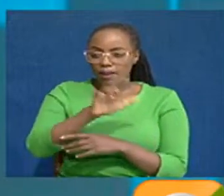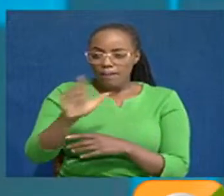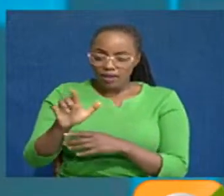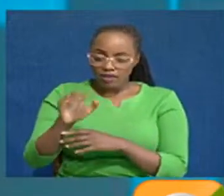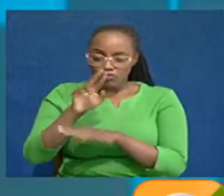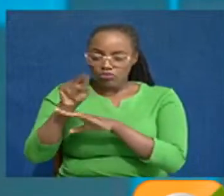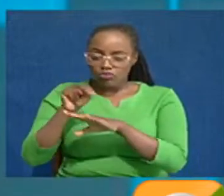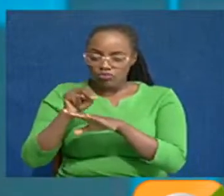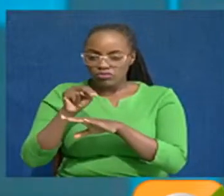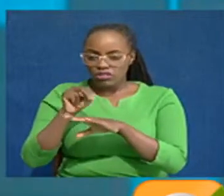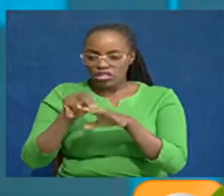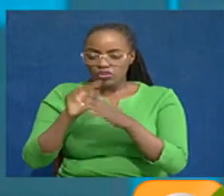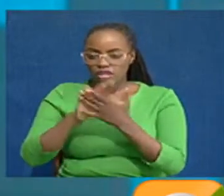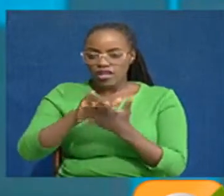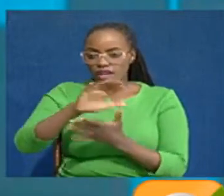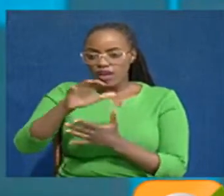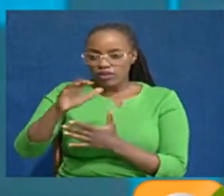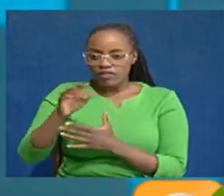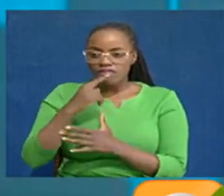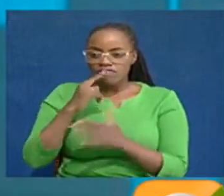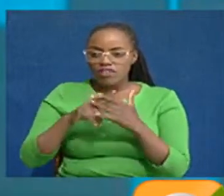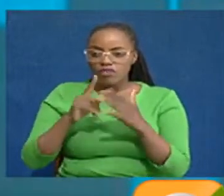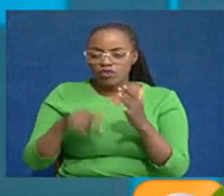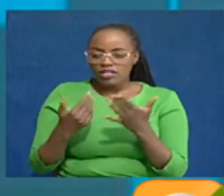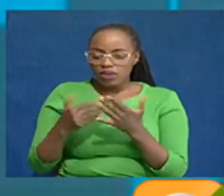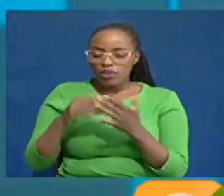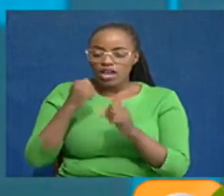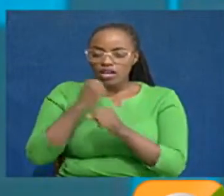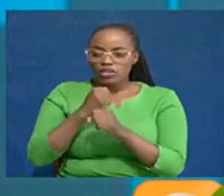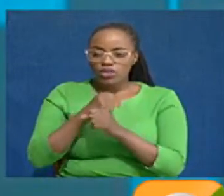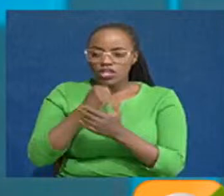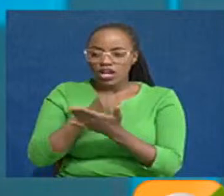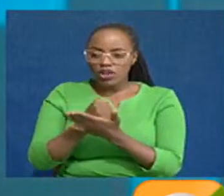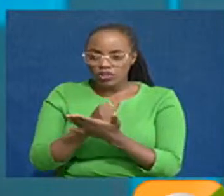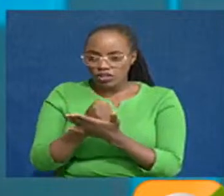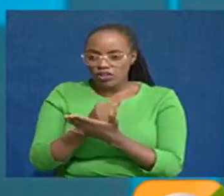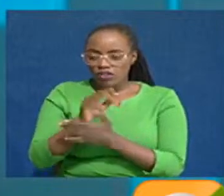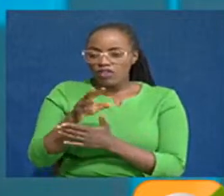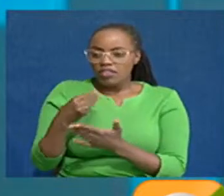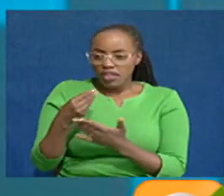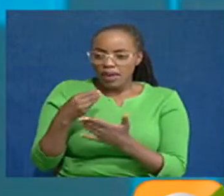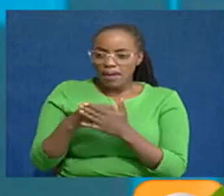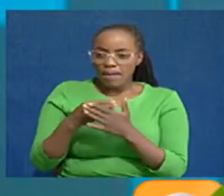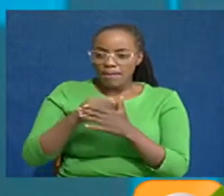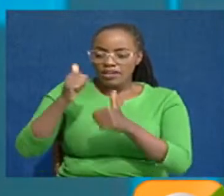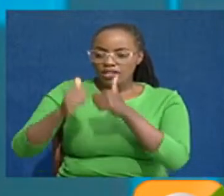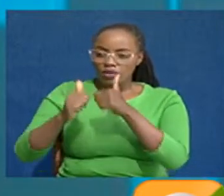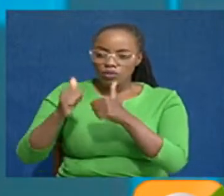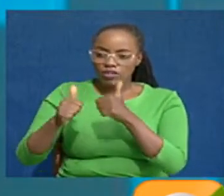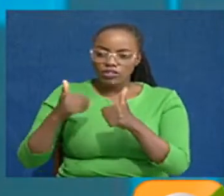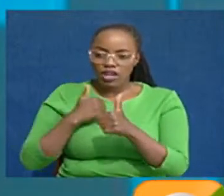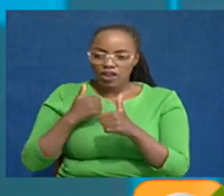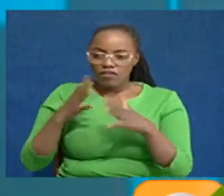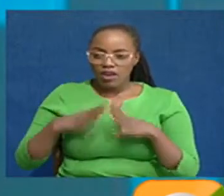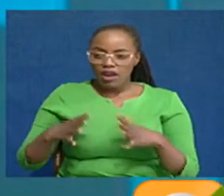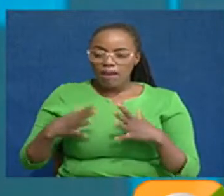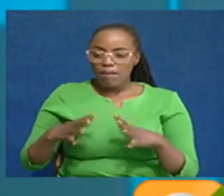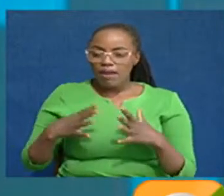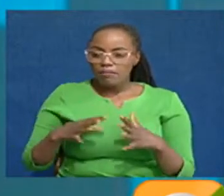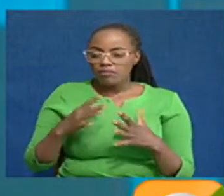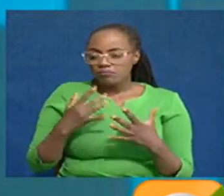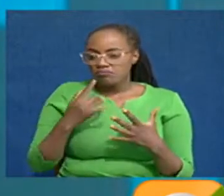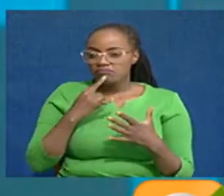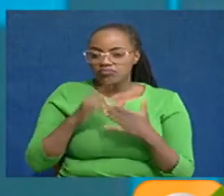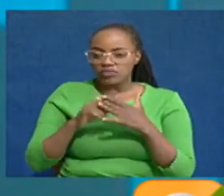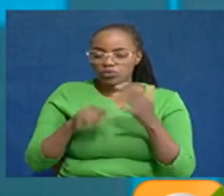county, one of the things you hear is we are conducting an audit of you know, the monies that people are claiming we owe them.